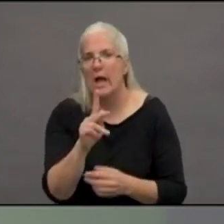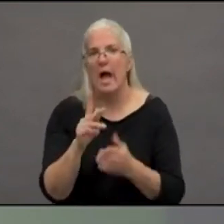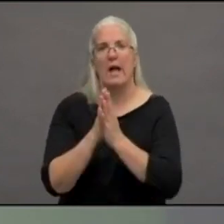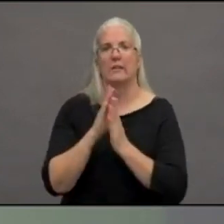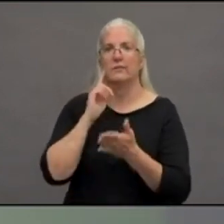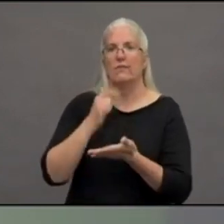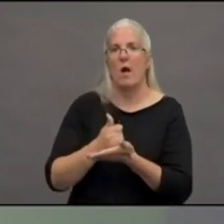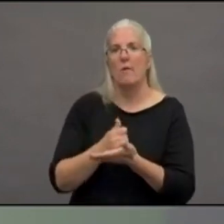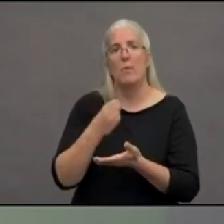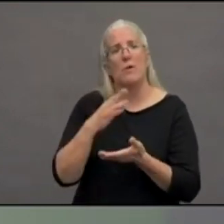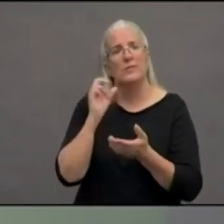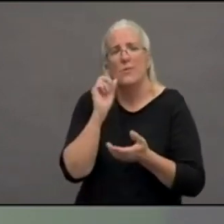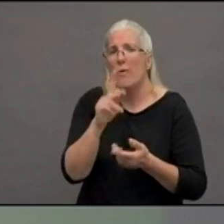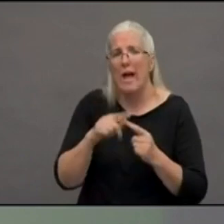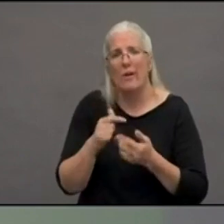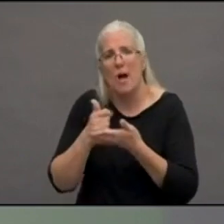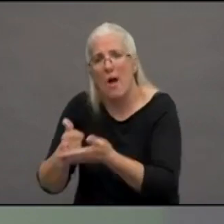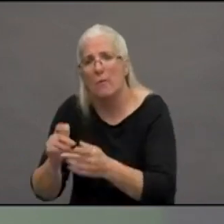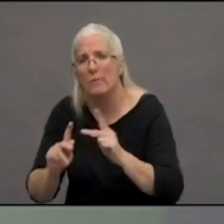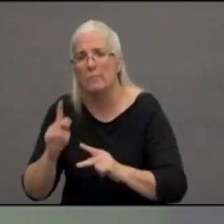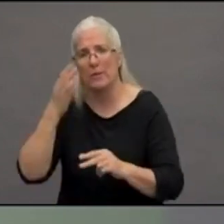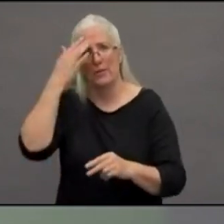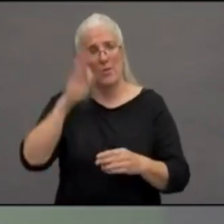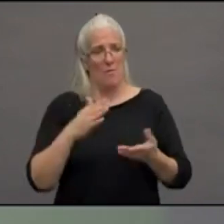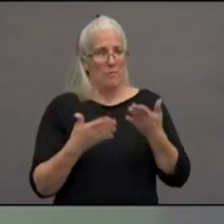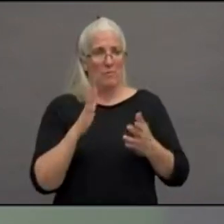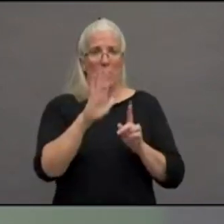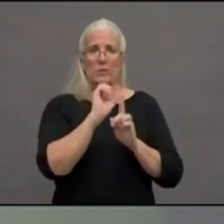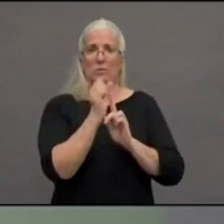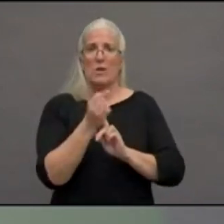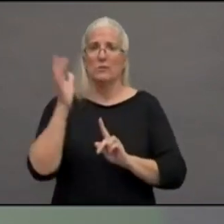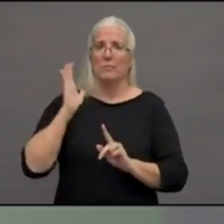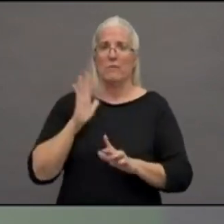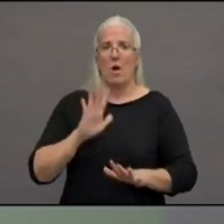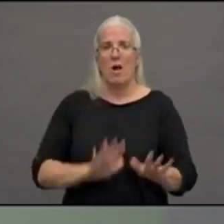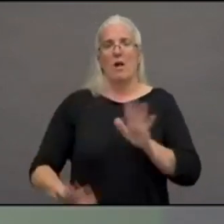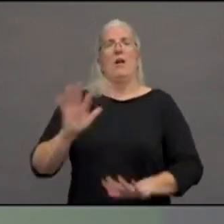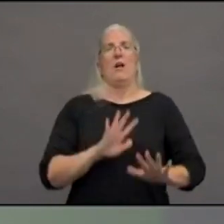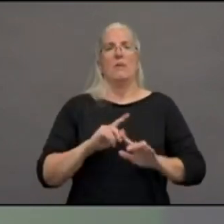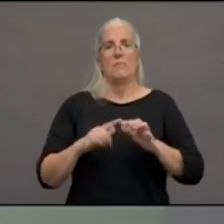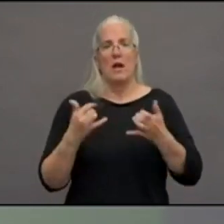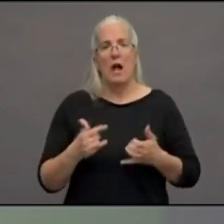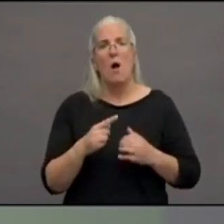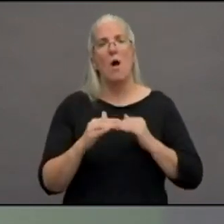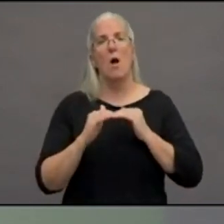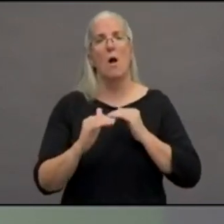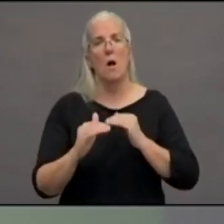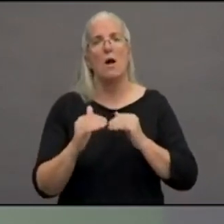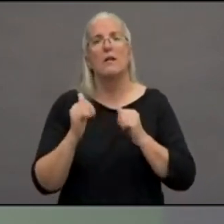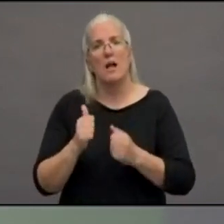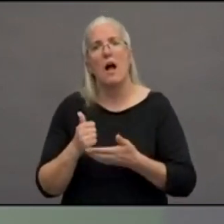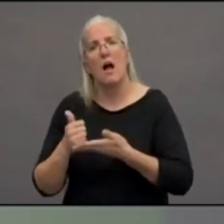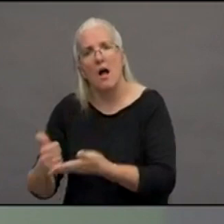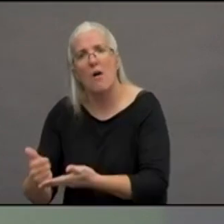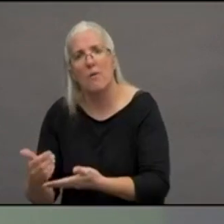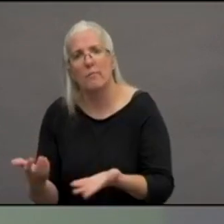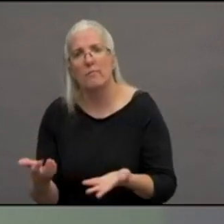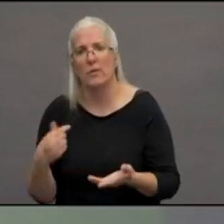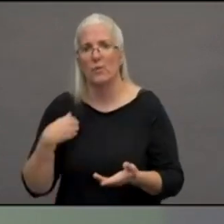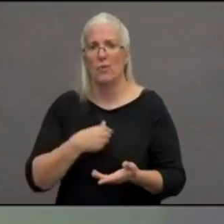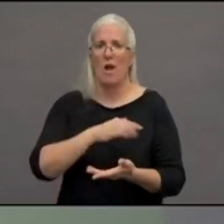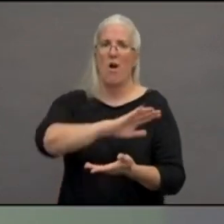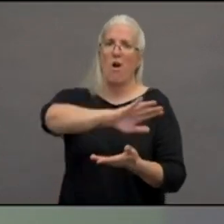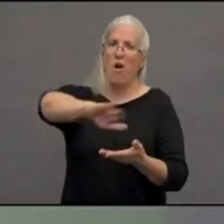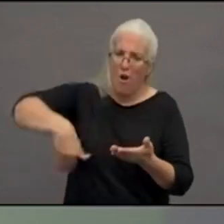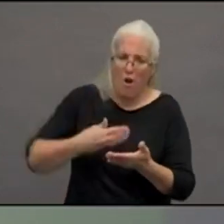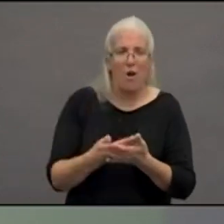that. This may not have been your circumstances in the past, but perhaps it is now. And just realize that we will all get through it. We just